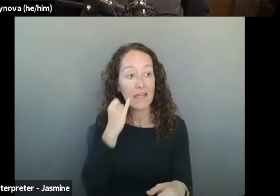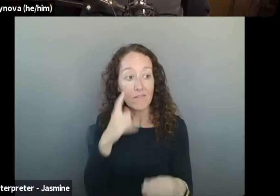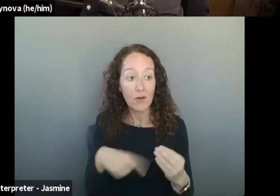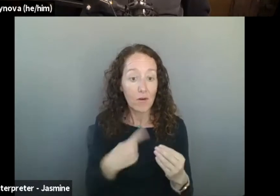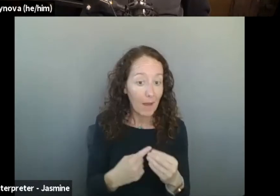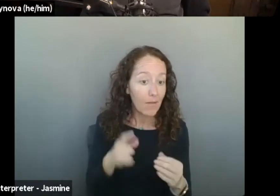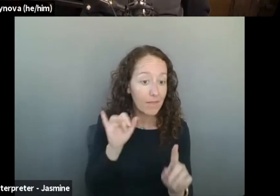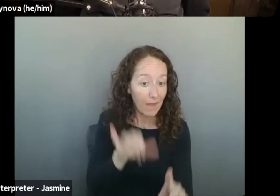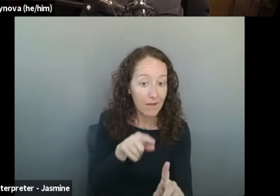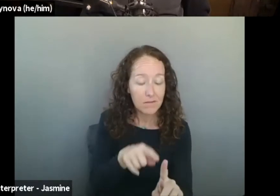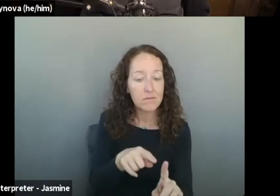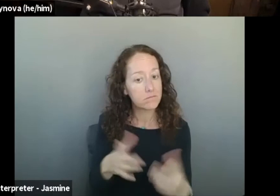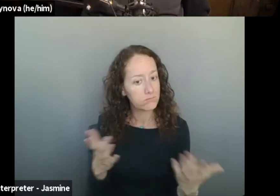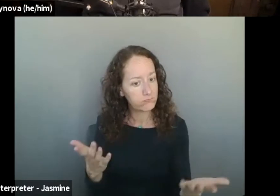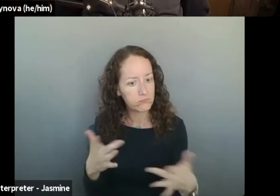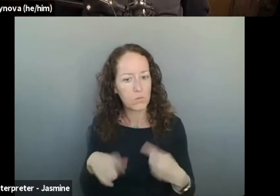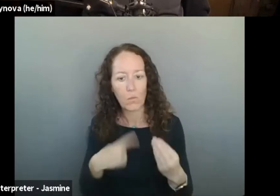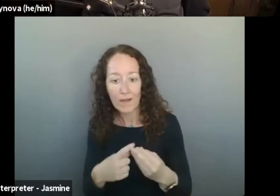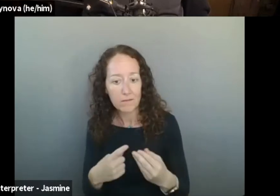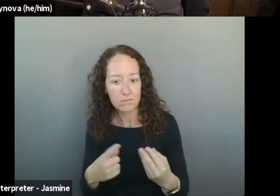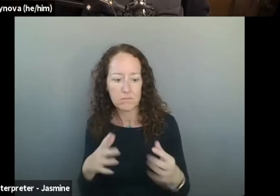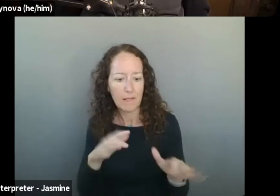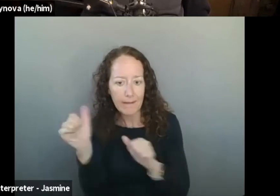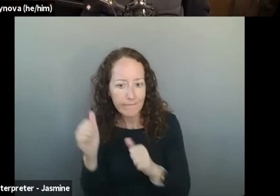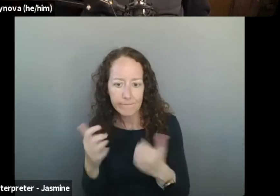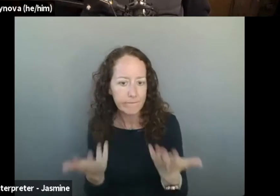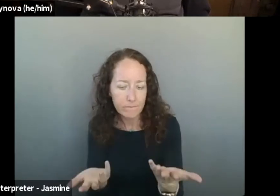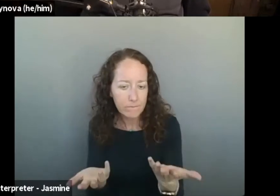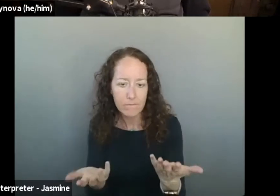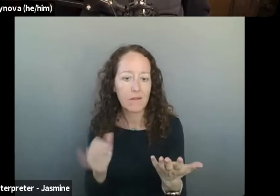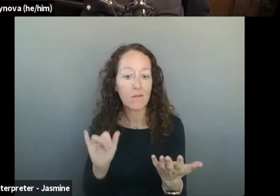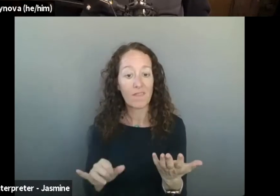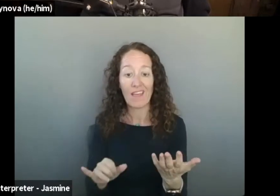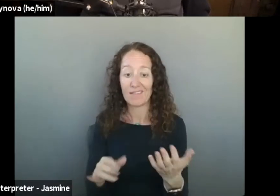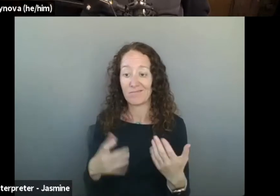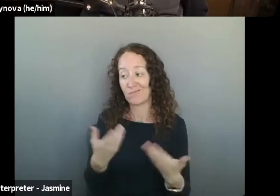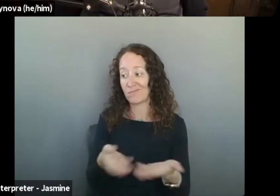So that's all I have. That's all I can say publicly about